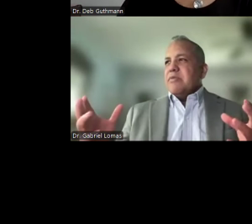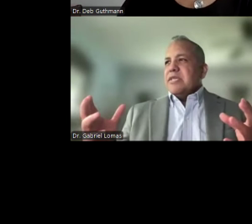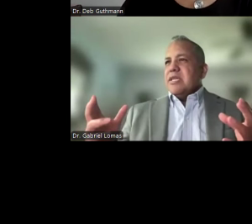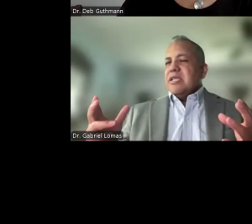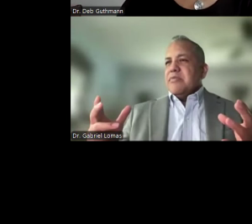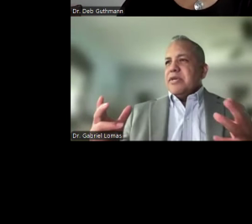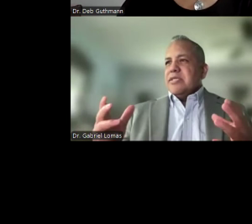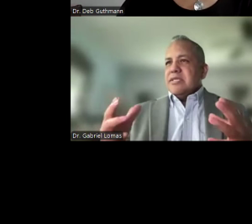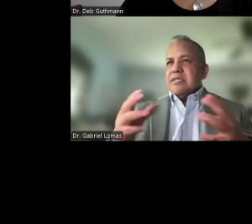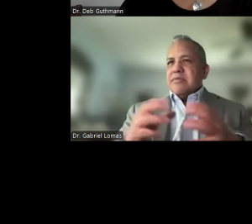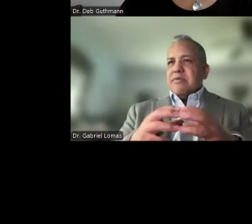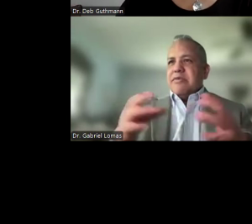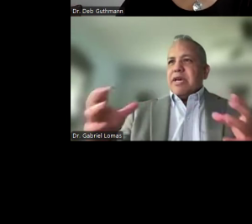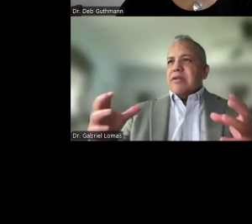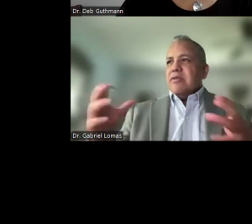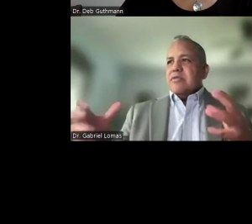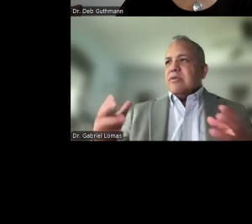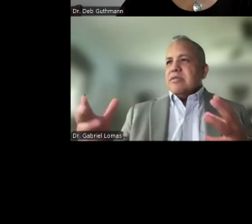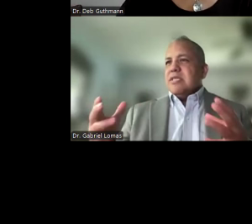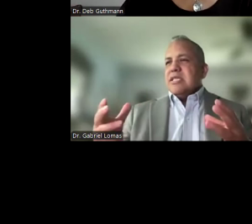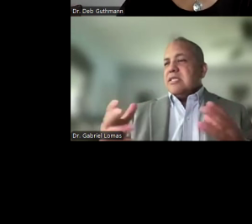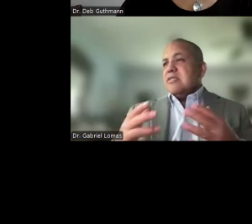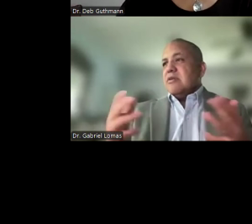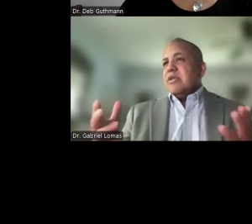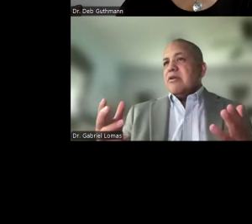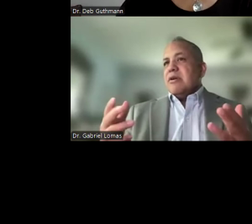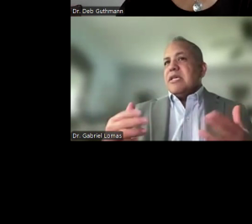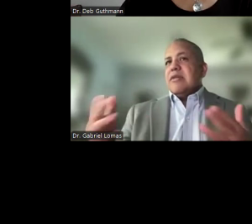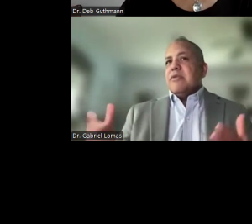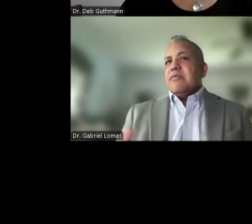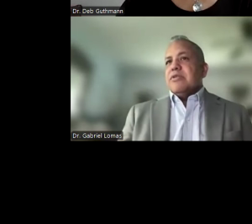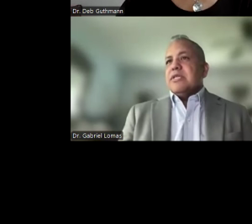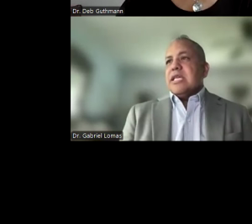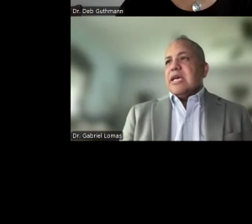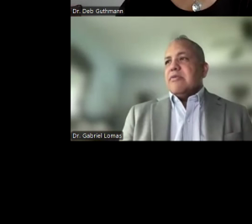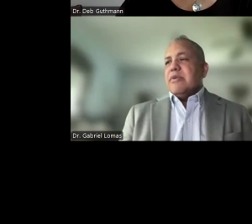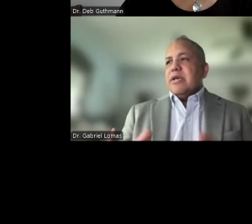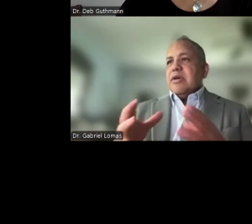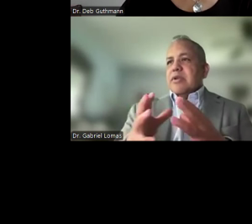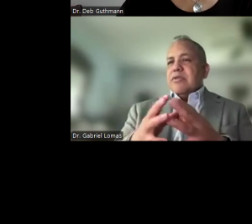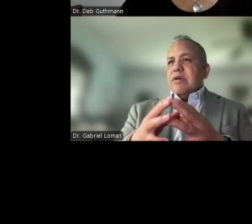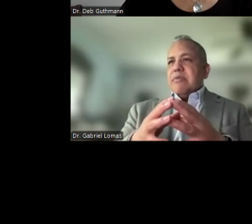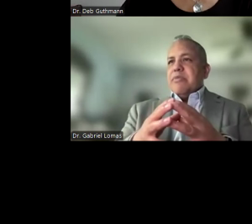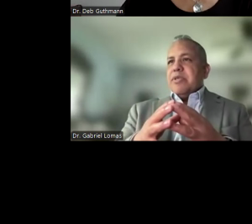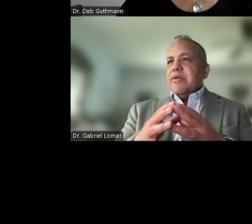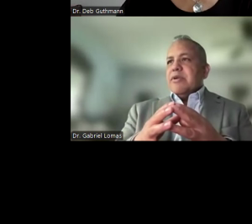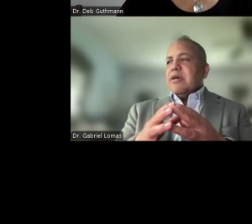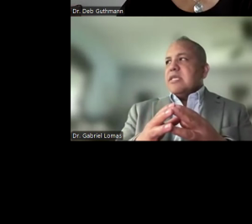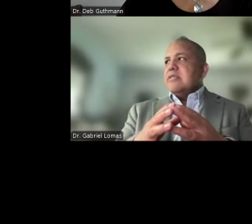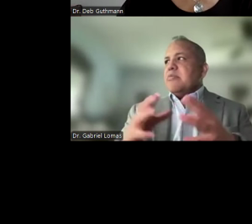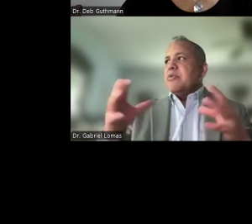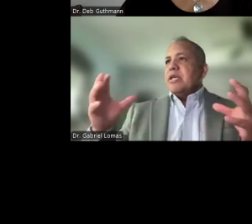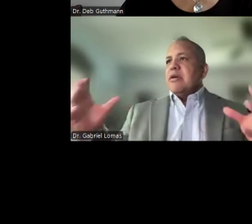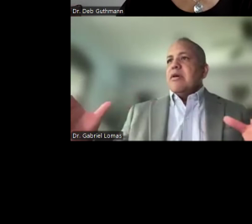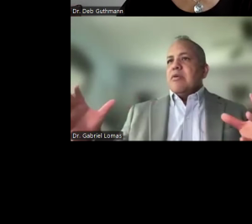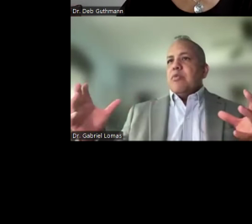also represented in the prison system where we've got, certain statistics that are really hard to get, and we'll address that later. But when you talk about people with hearing loss, that is